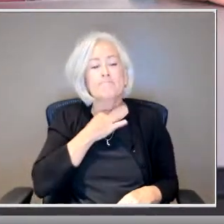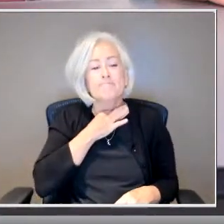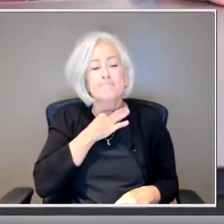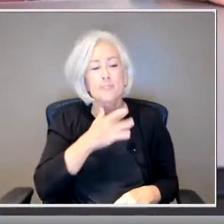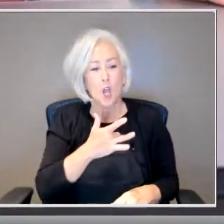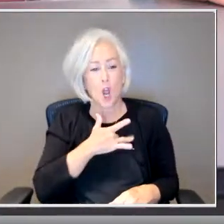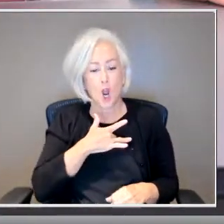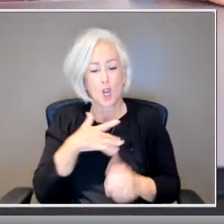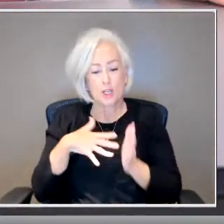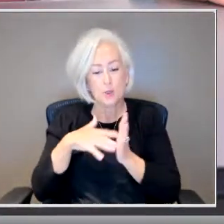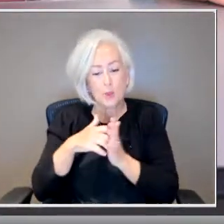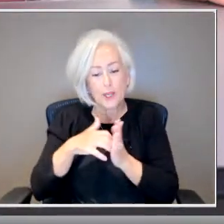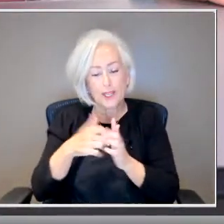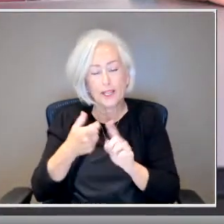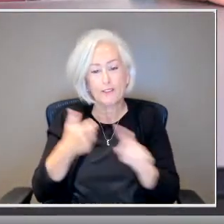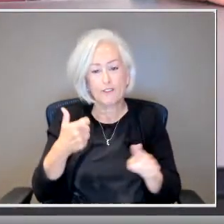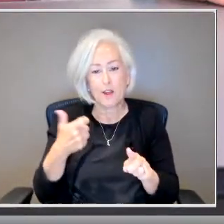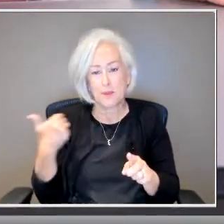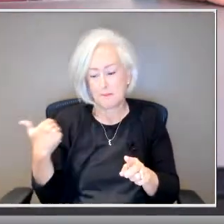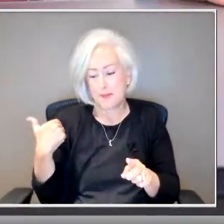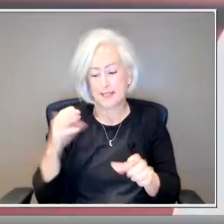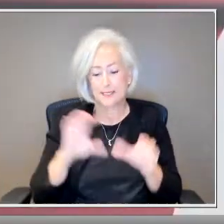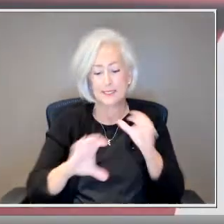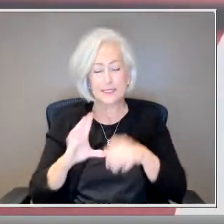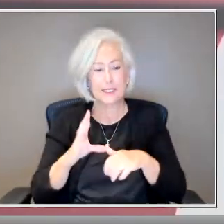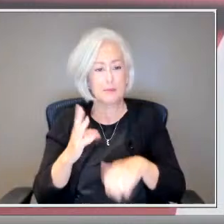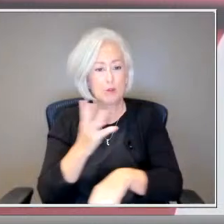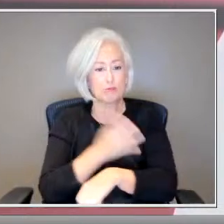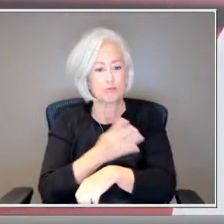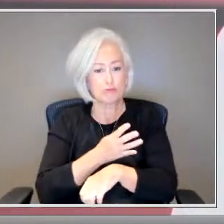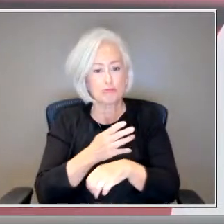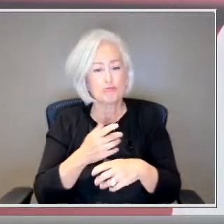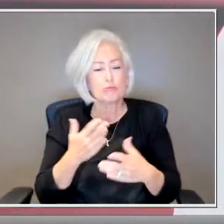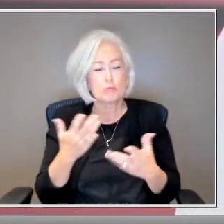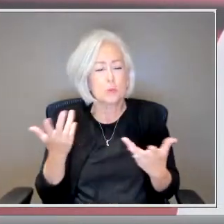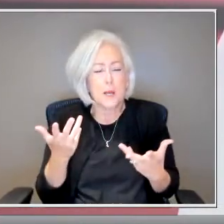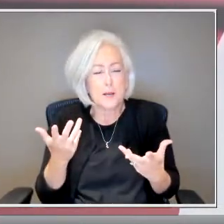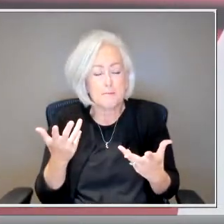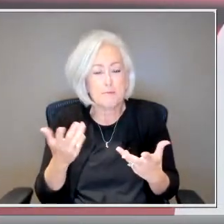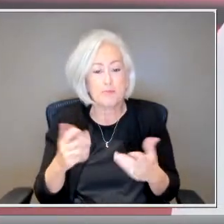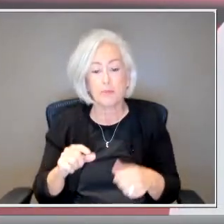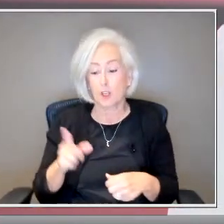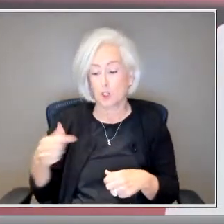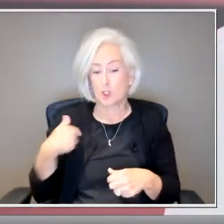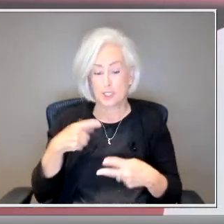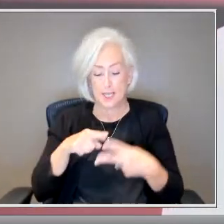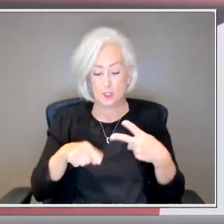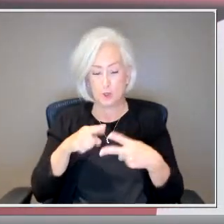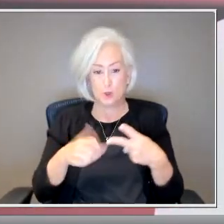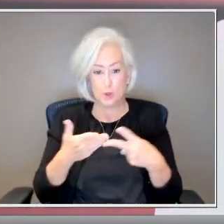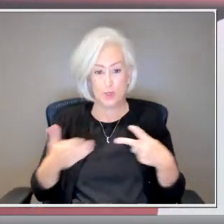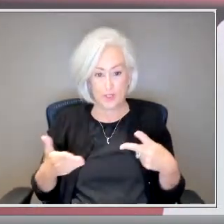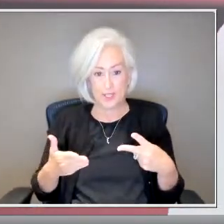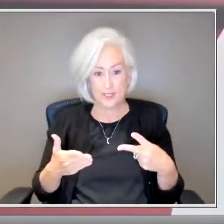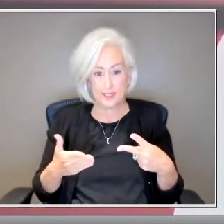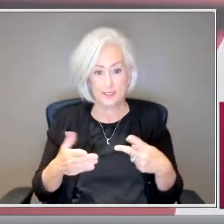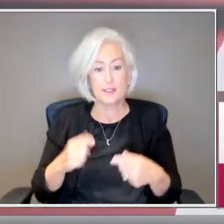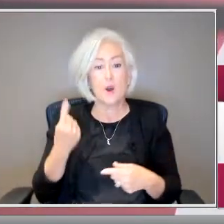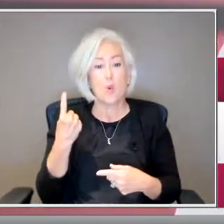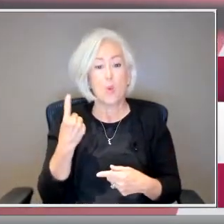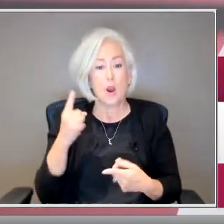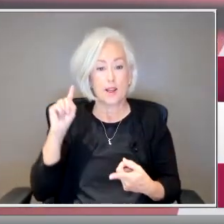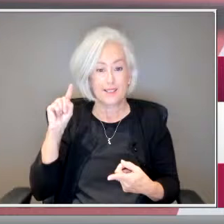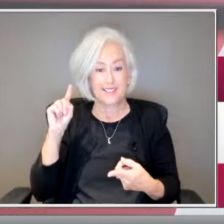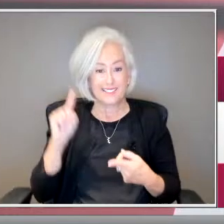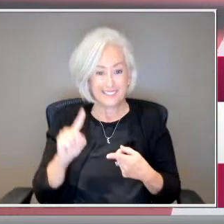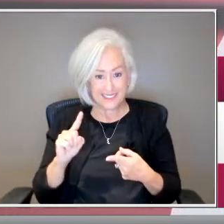drug, a chemo drug. What was that? Well, she actually had 2 things. She started out with a slight reduction in her heart function from a cardiomyopathy that